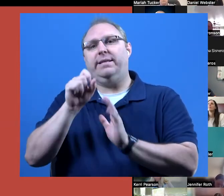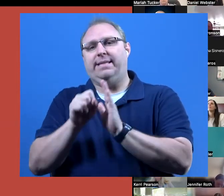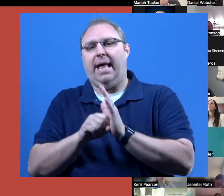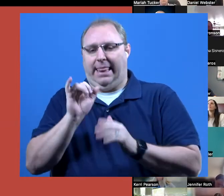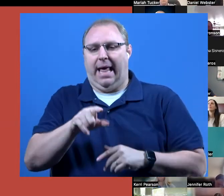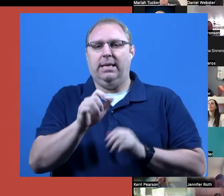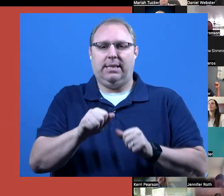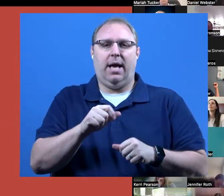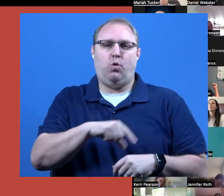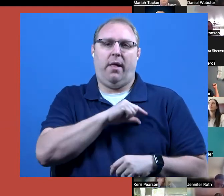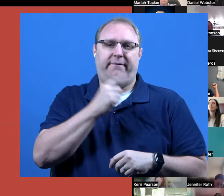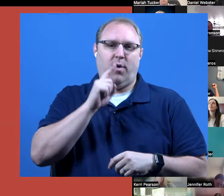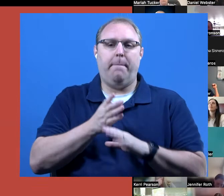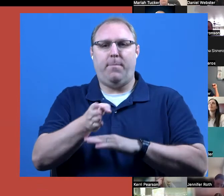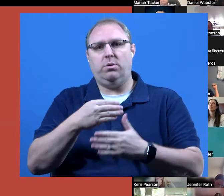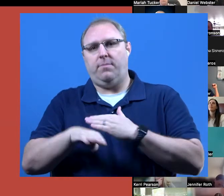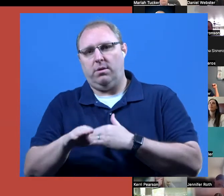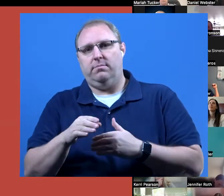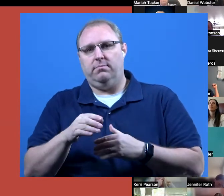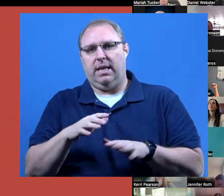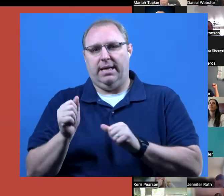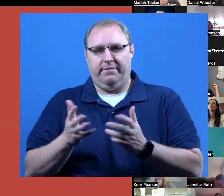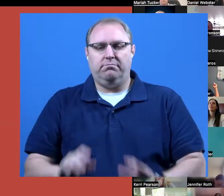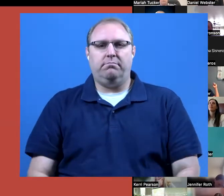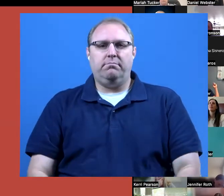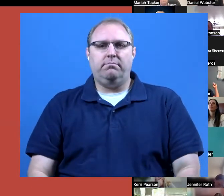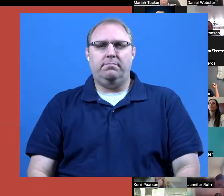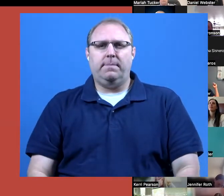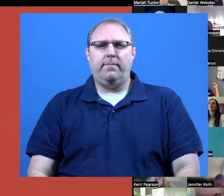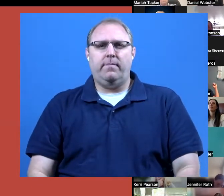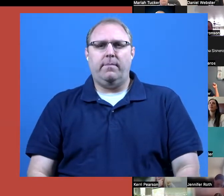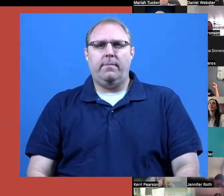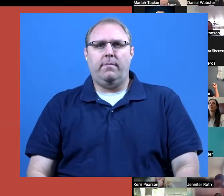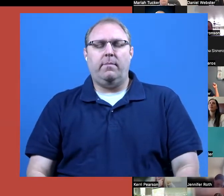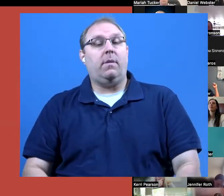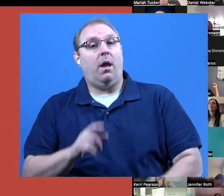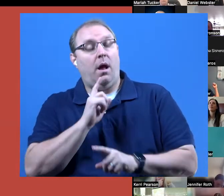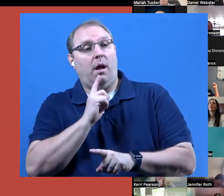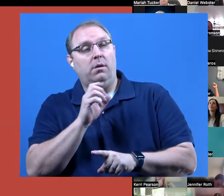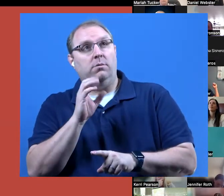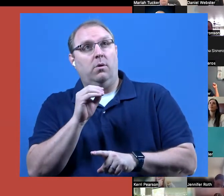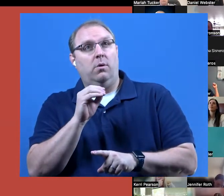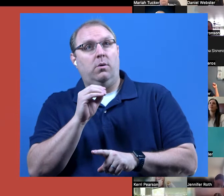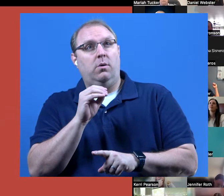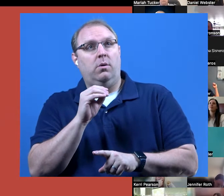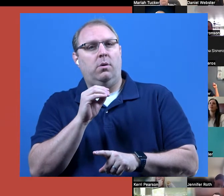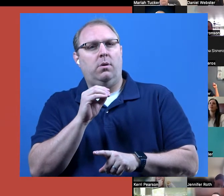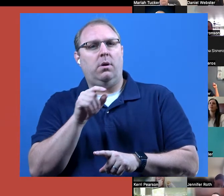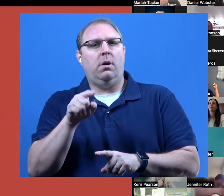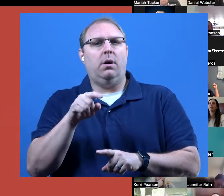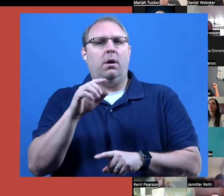Actually, so Taisha Larson asked a question here, and I'm not sure I understand the full question. So Taisha, if you could come off